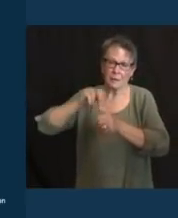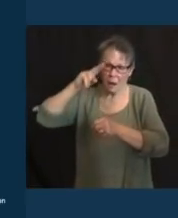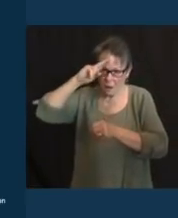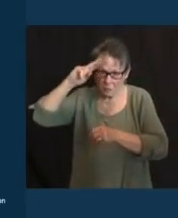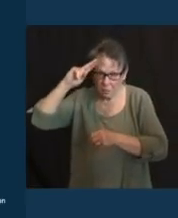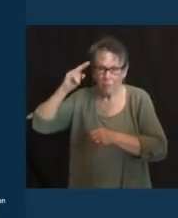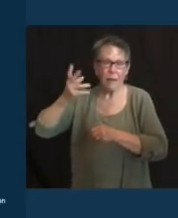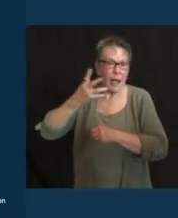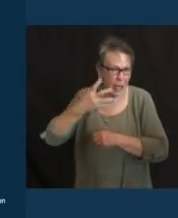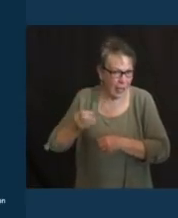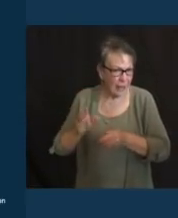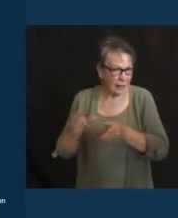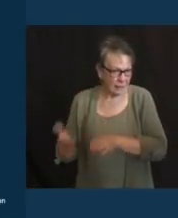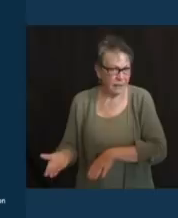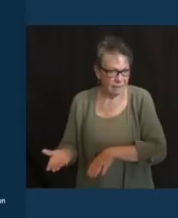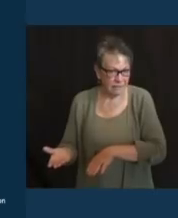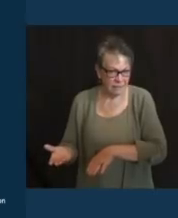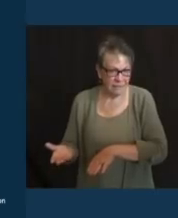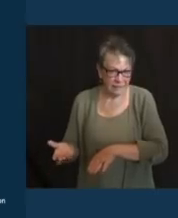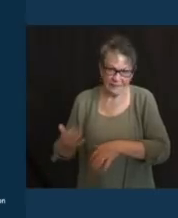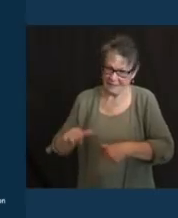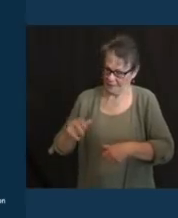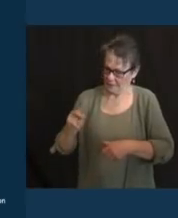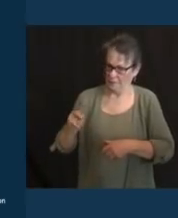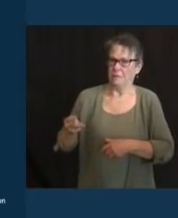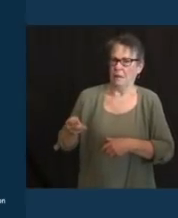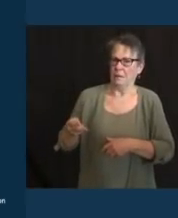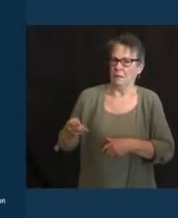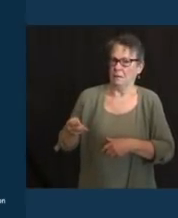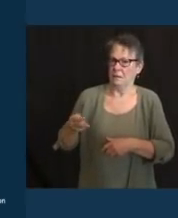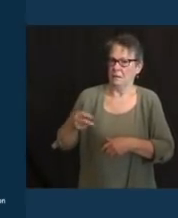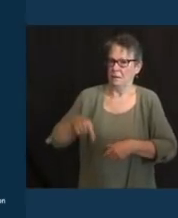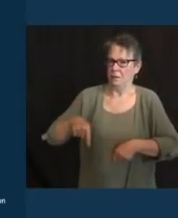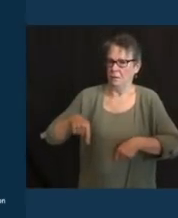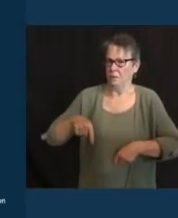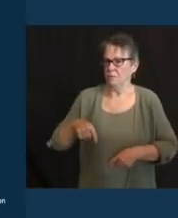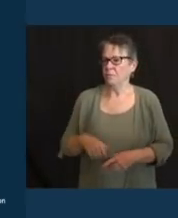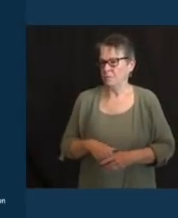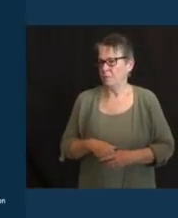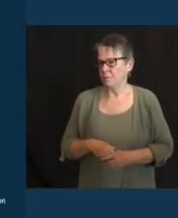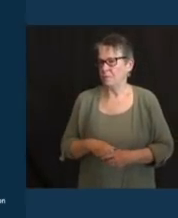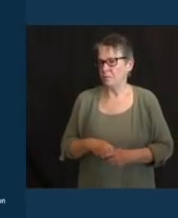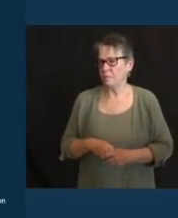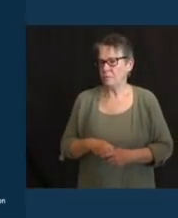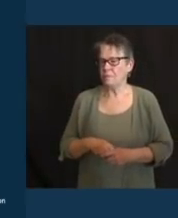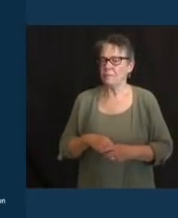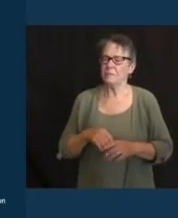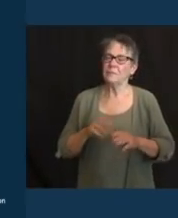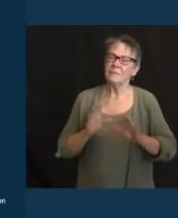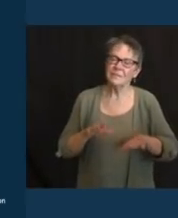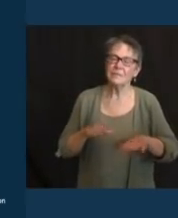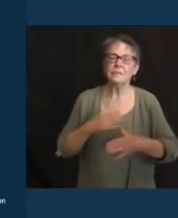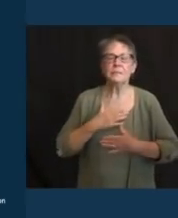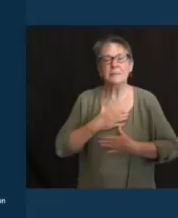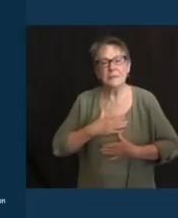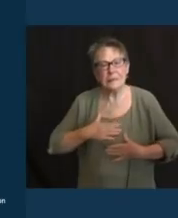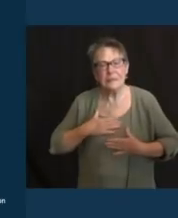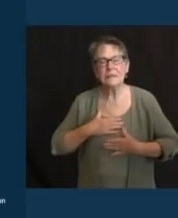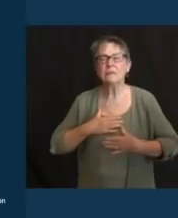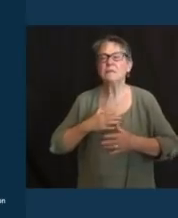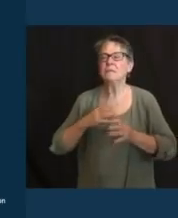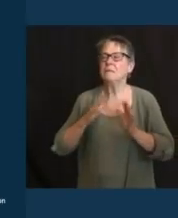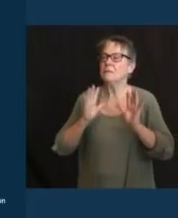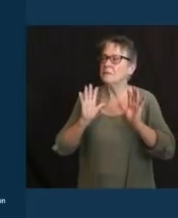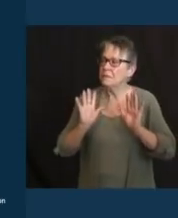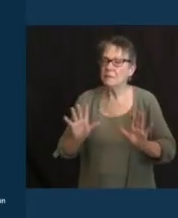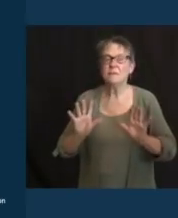good. Keep wearing that face covering when you're out. Keep washing your hands frequently with soap and water, or use hand sanitizer, and